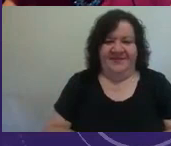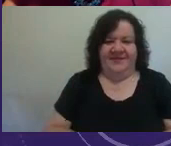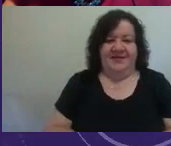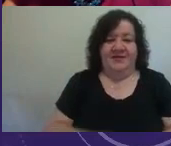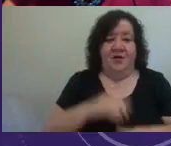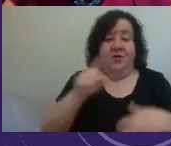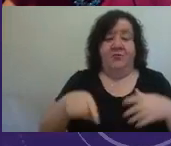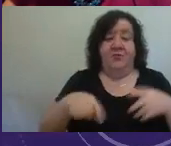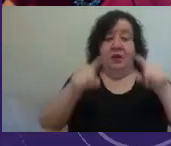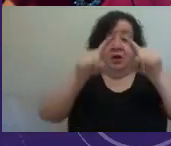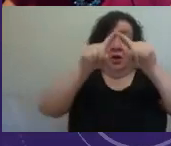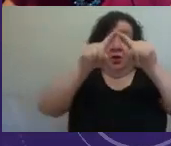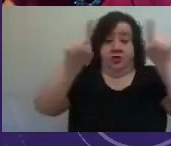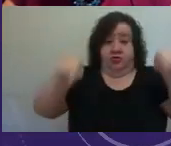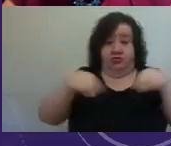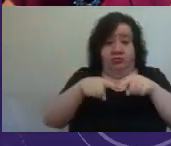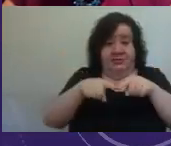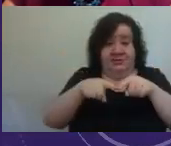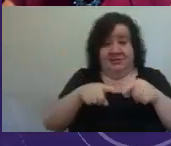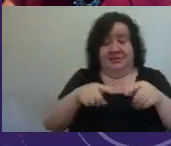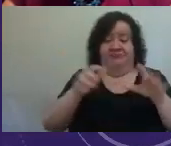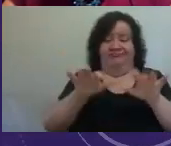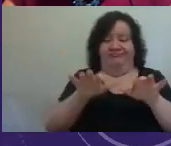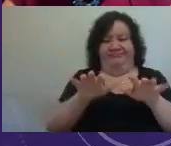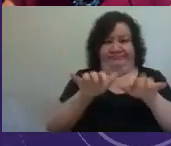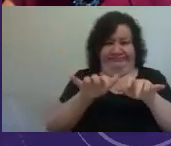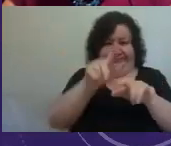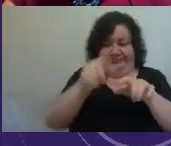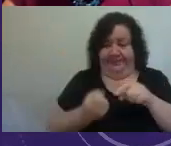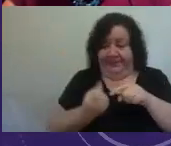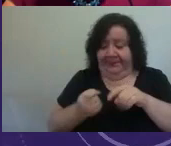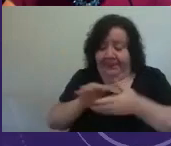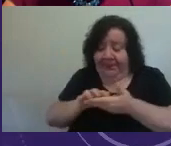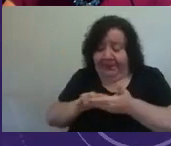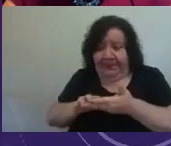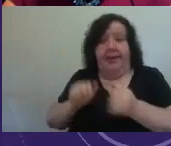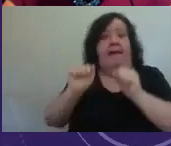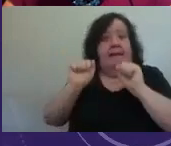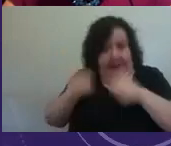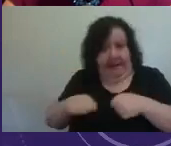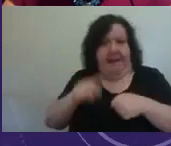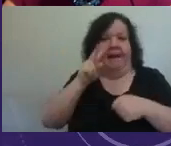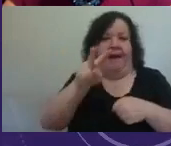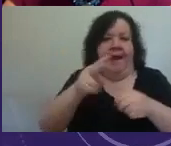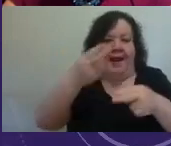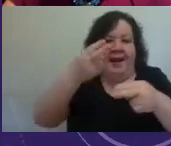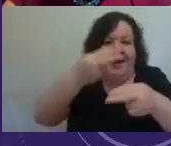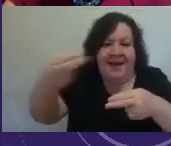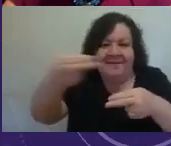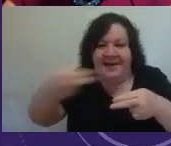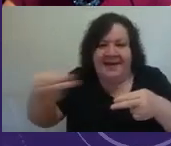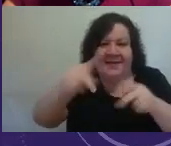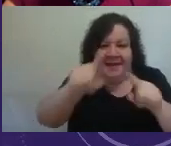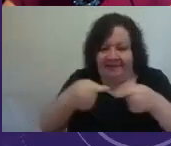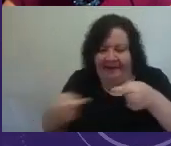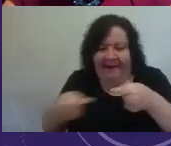you can also make sure that tagging is another way to tell people who is in the photo. Six, do not use